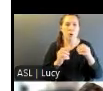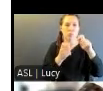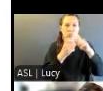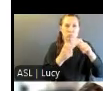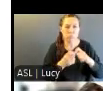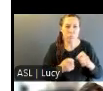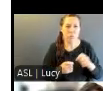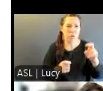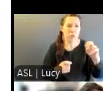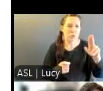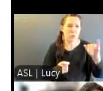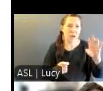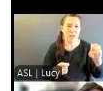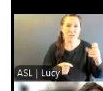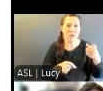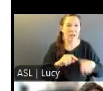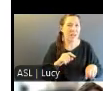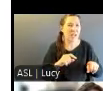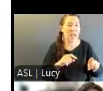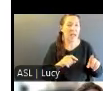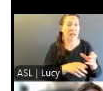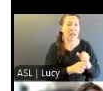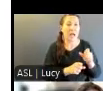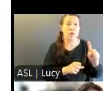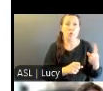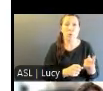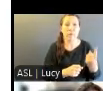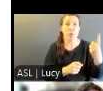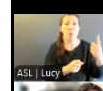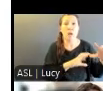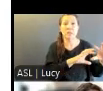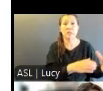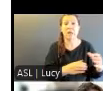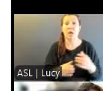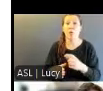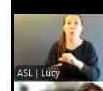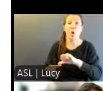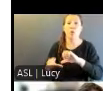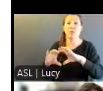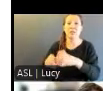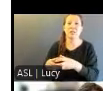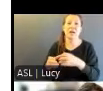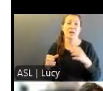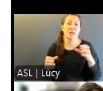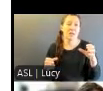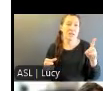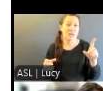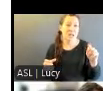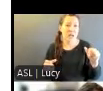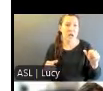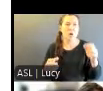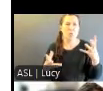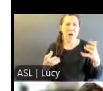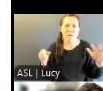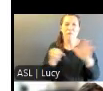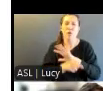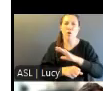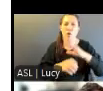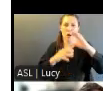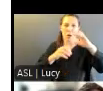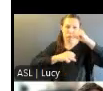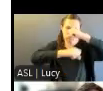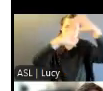source alone, and can identify patterns that help us better understand the experiences of residents in particular groups.